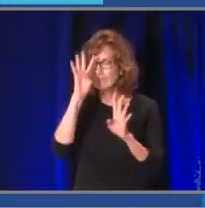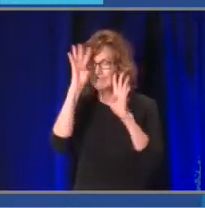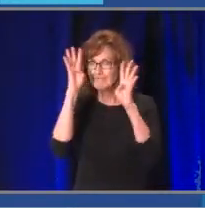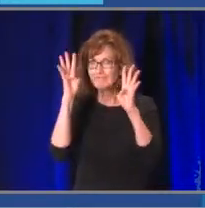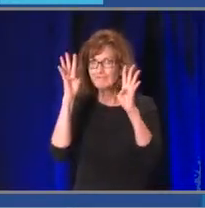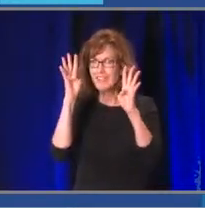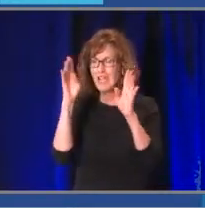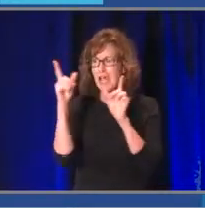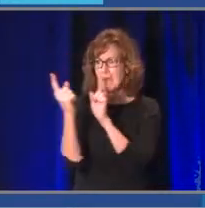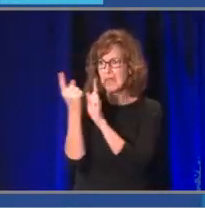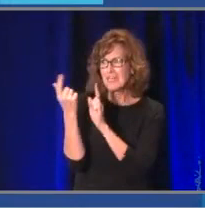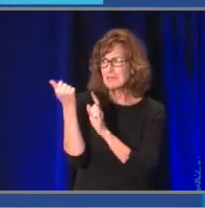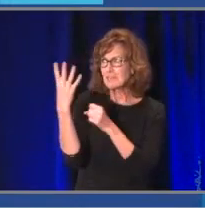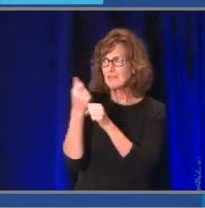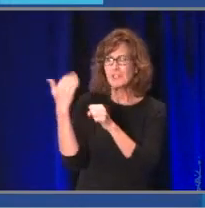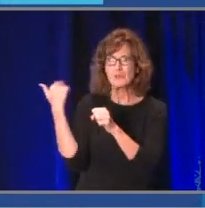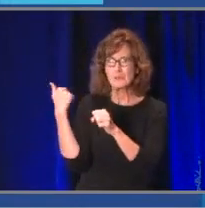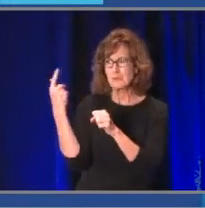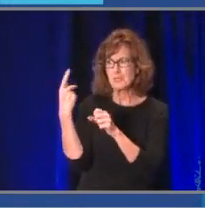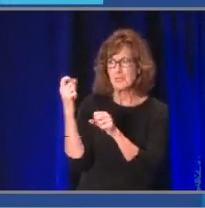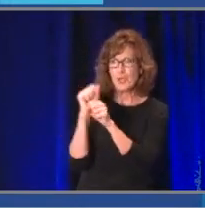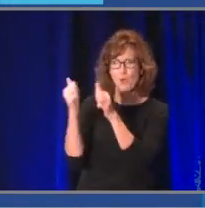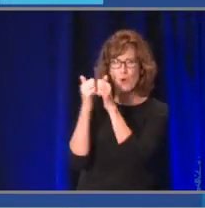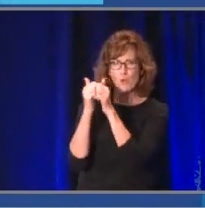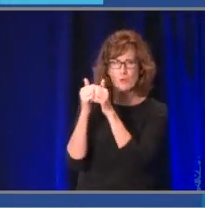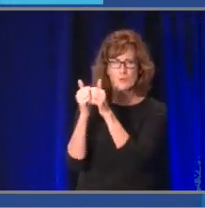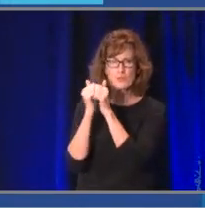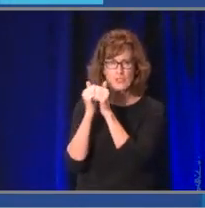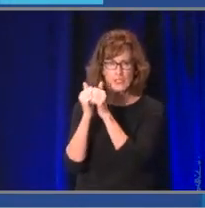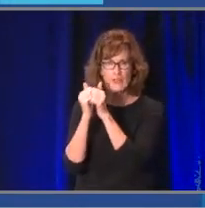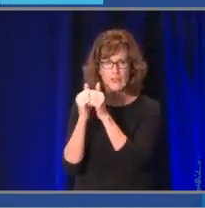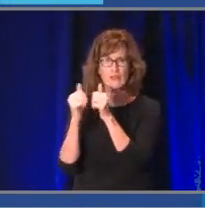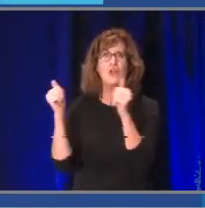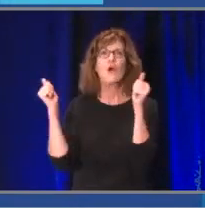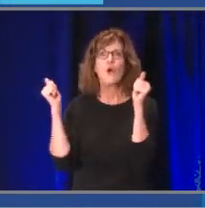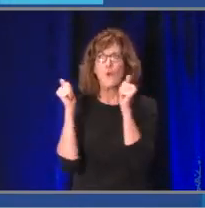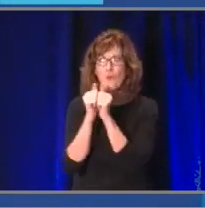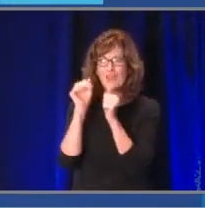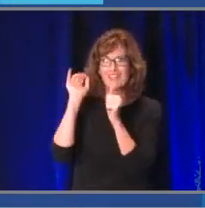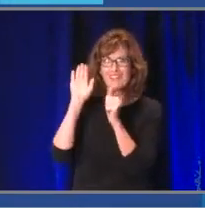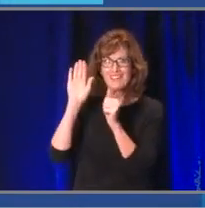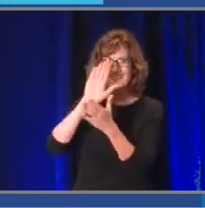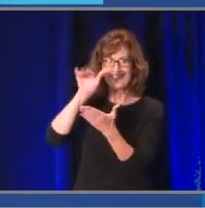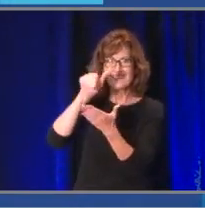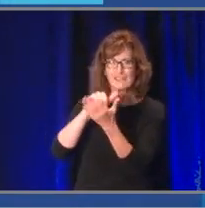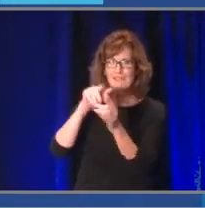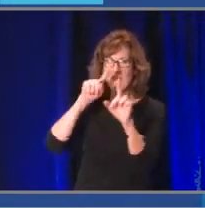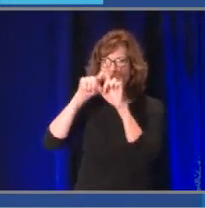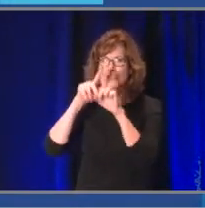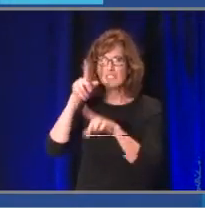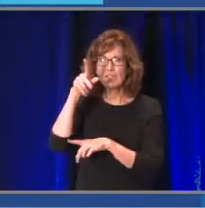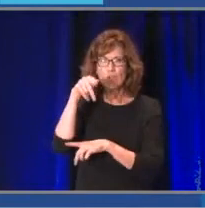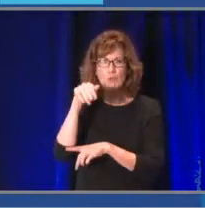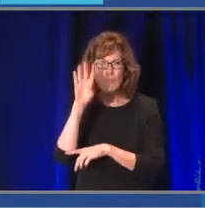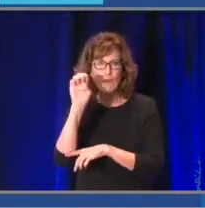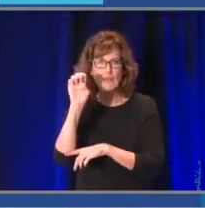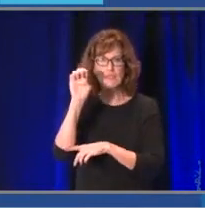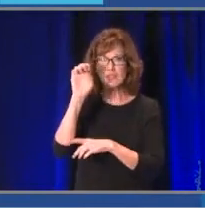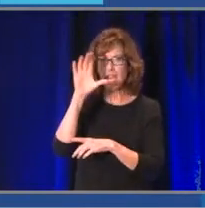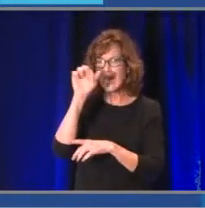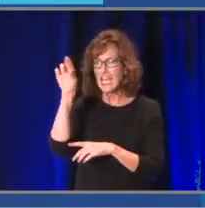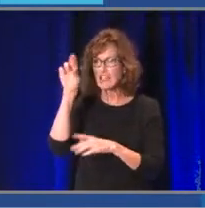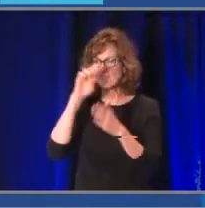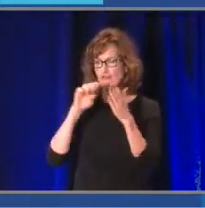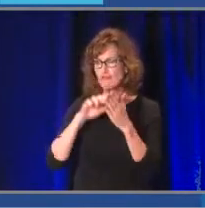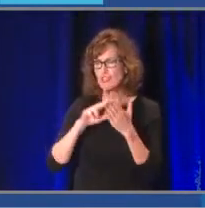working together very closely with the Center for Discovery and Innovation on different prostate cancer research projects, and you're going to hear